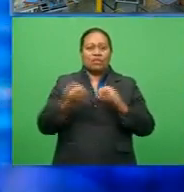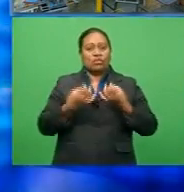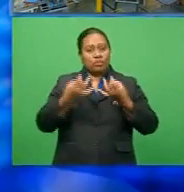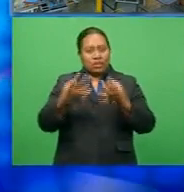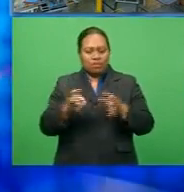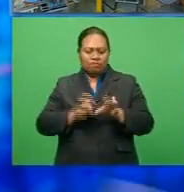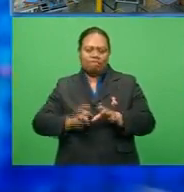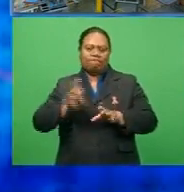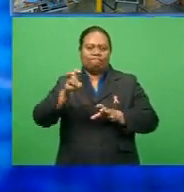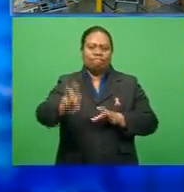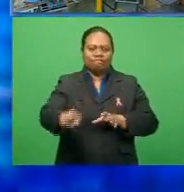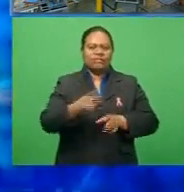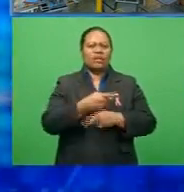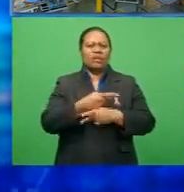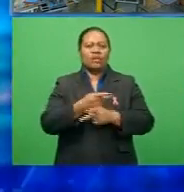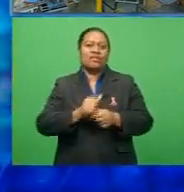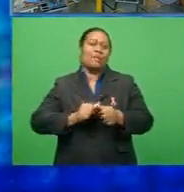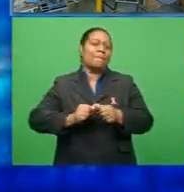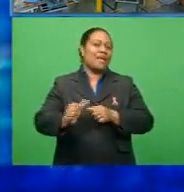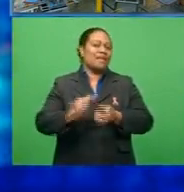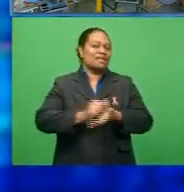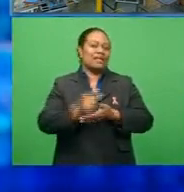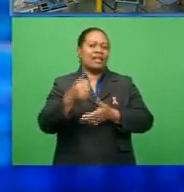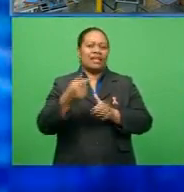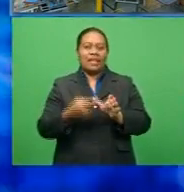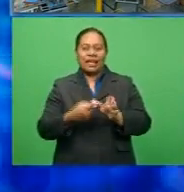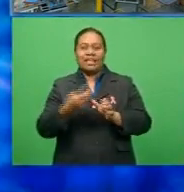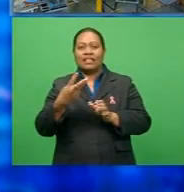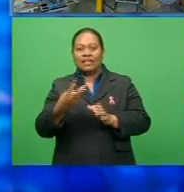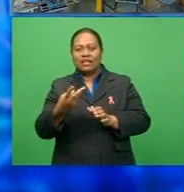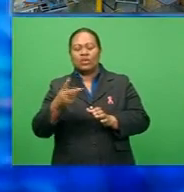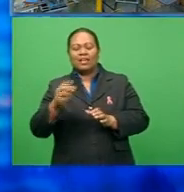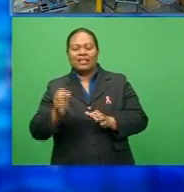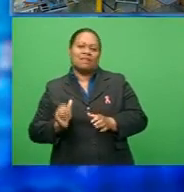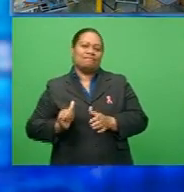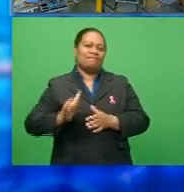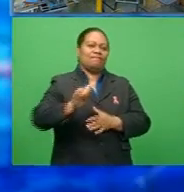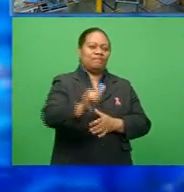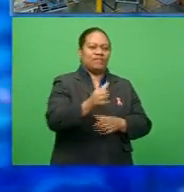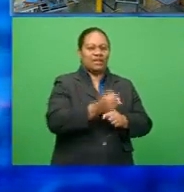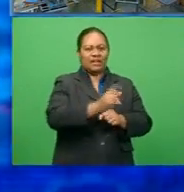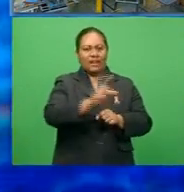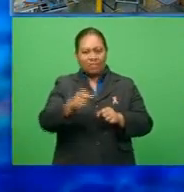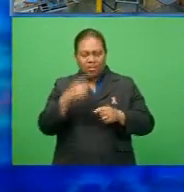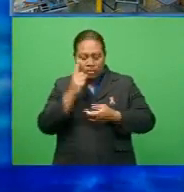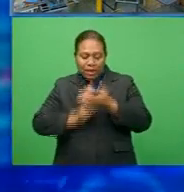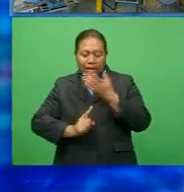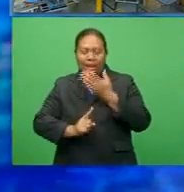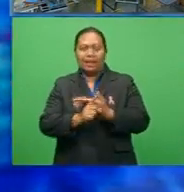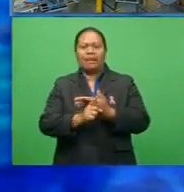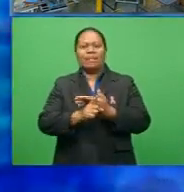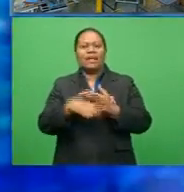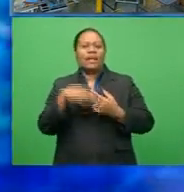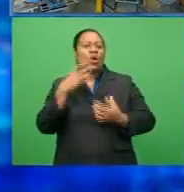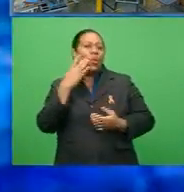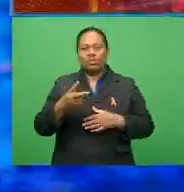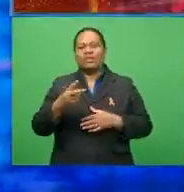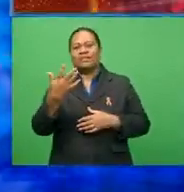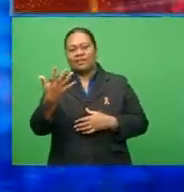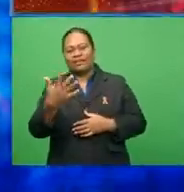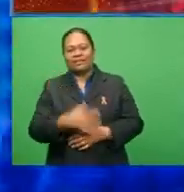jump in the production of its best-selling A320 jets. The company anticipates this will happen as soon as demand